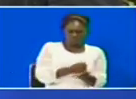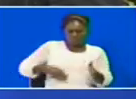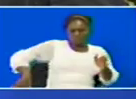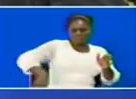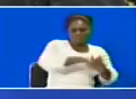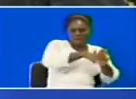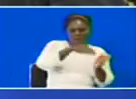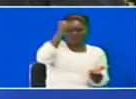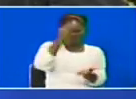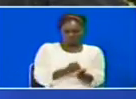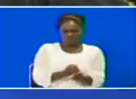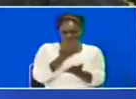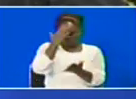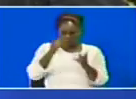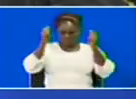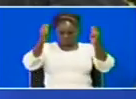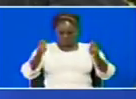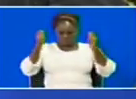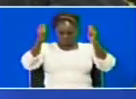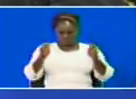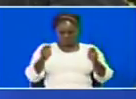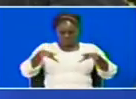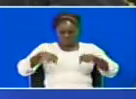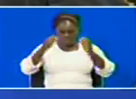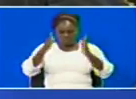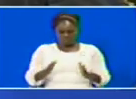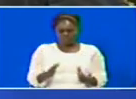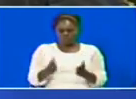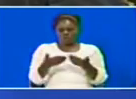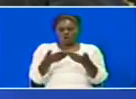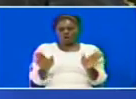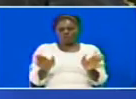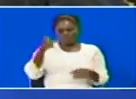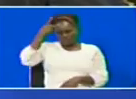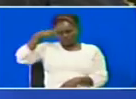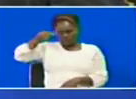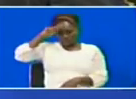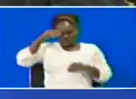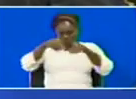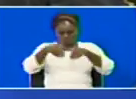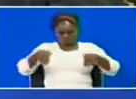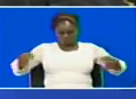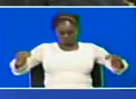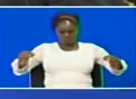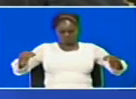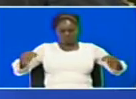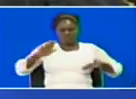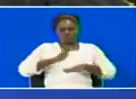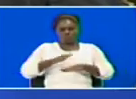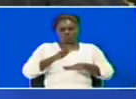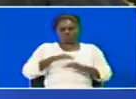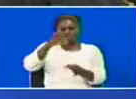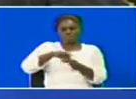out of office due to credibility concerns. Chebukati has pledged to maintain an open door policy, be impartial, and deliver a credible election in